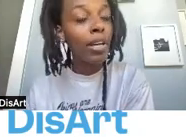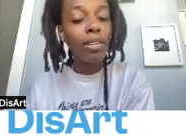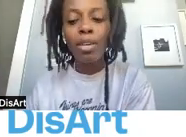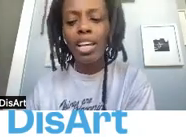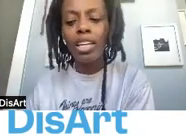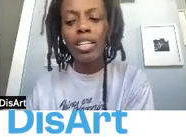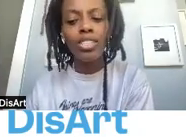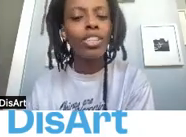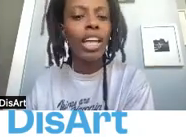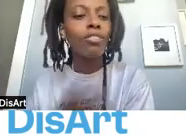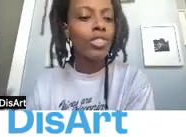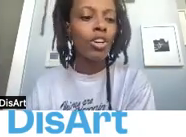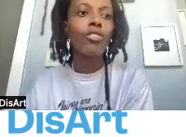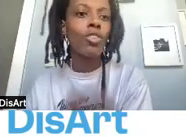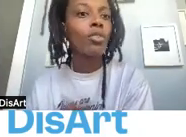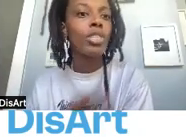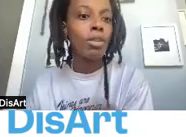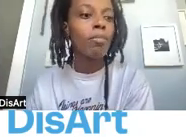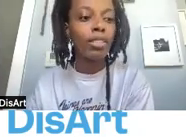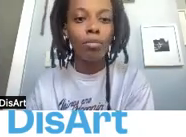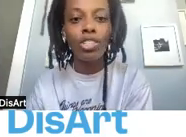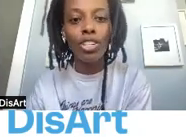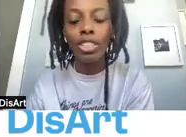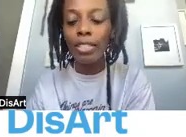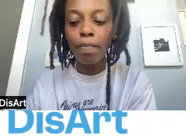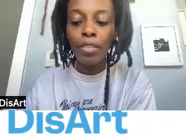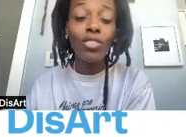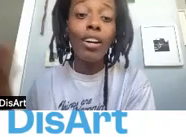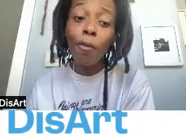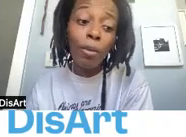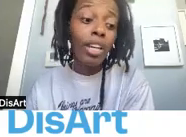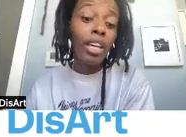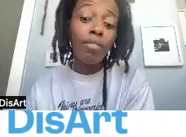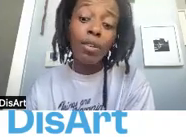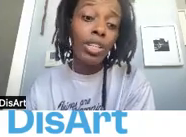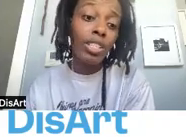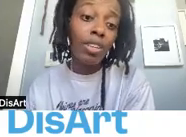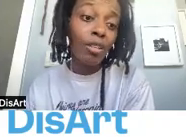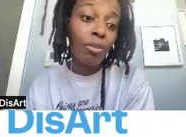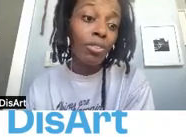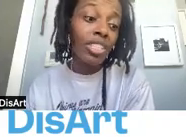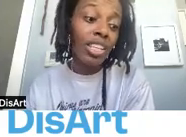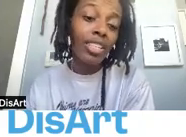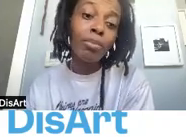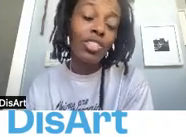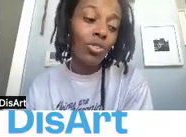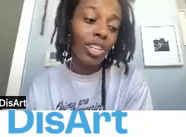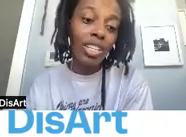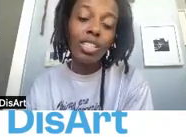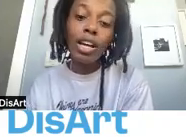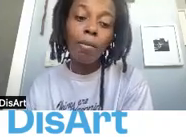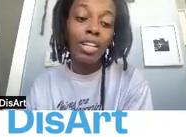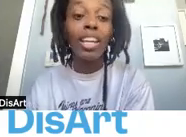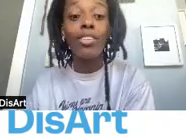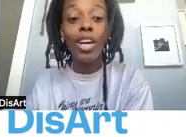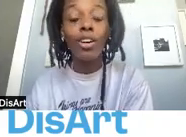come up but may not necessarily have a resolve. So how do we speak about them internally? So I hope if anyone is available for these days, please join